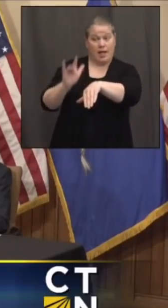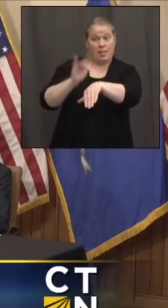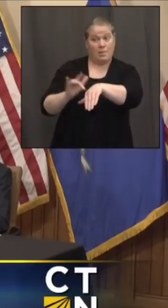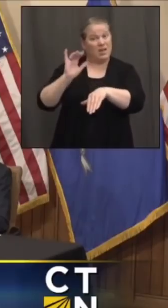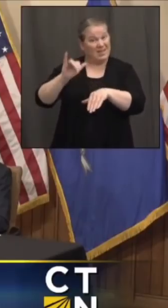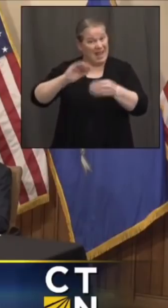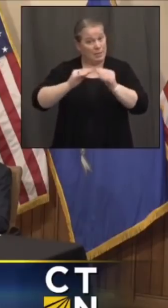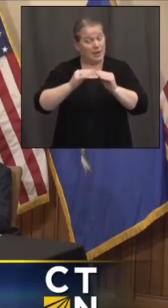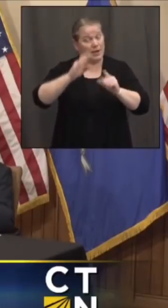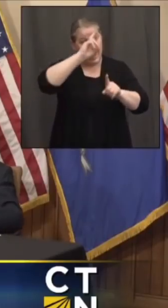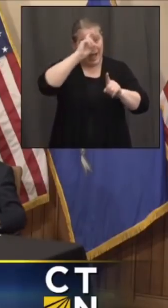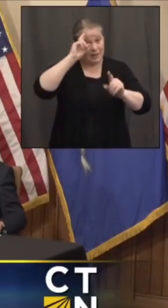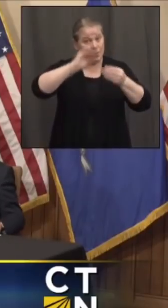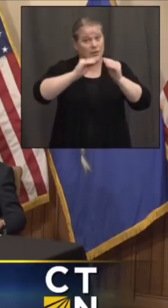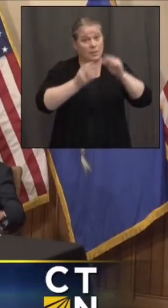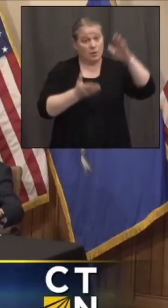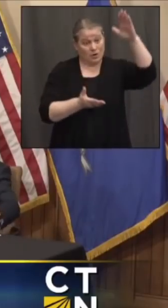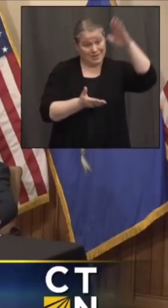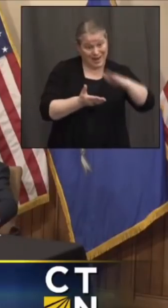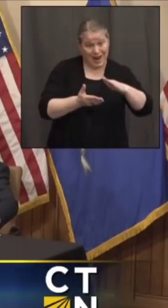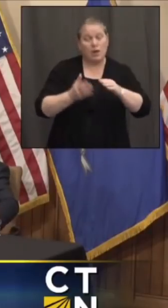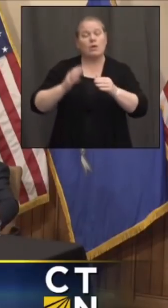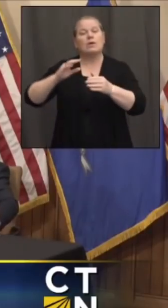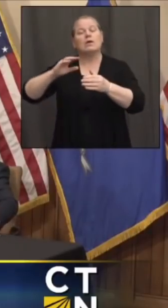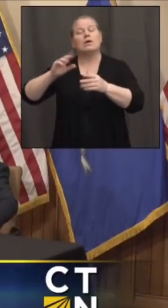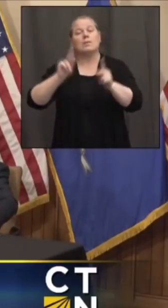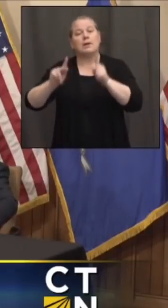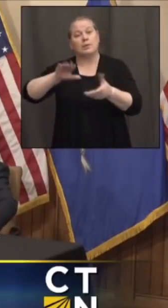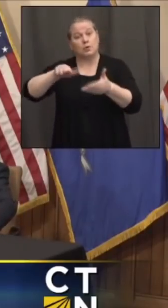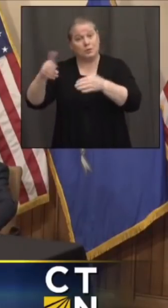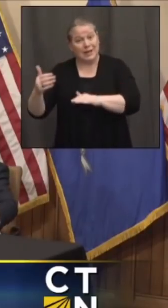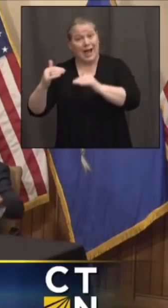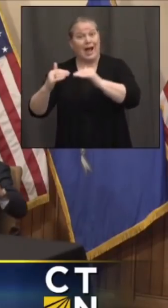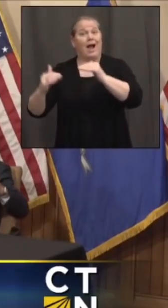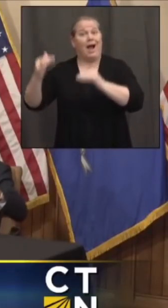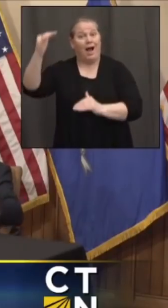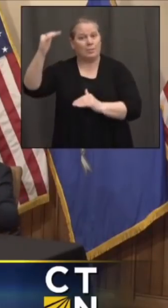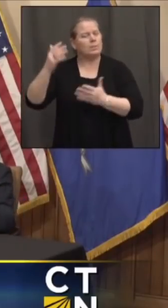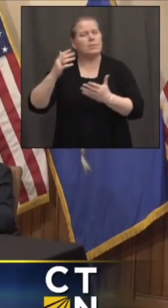that most people who die of the COVID-19 virus die inside of a hospital?